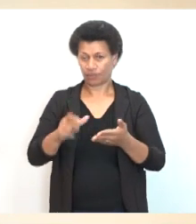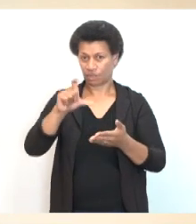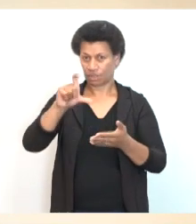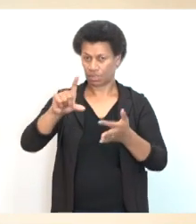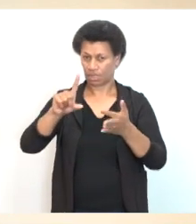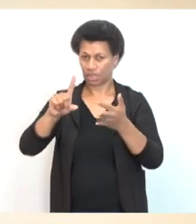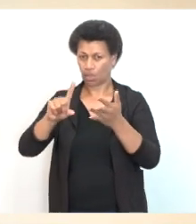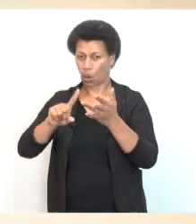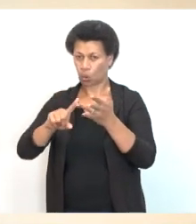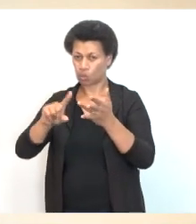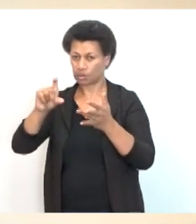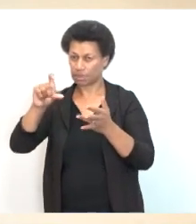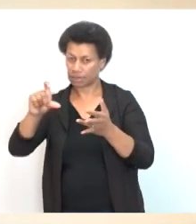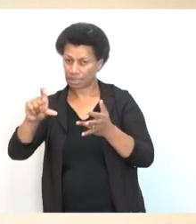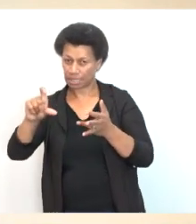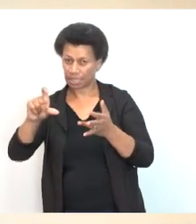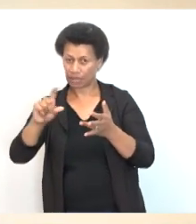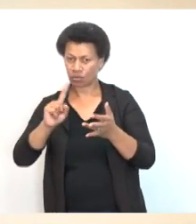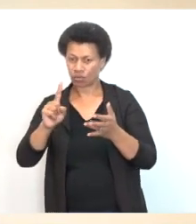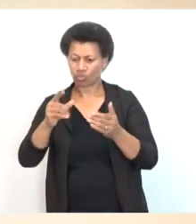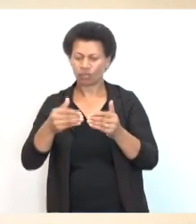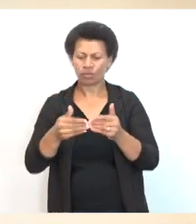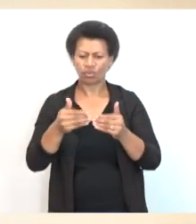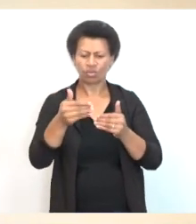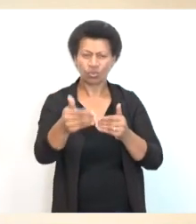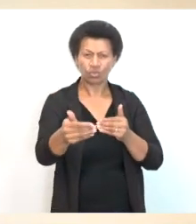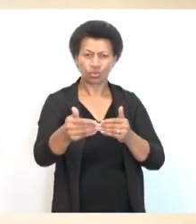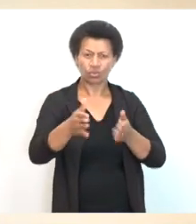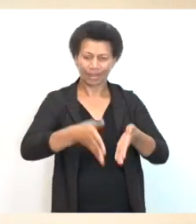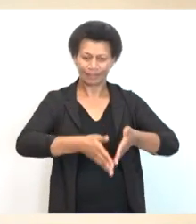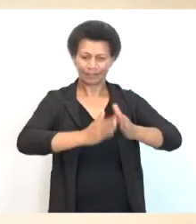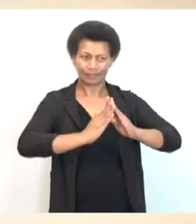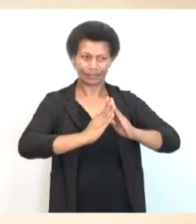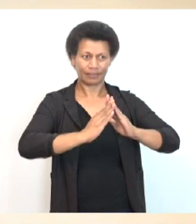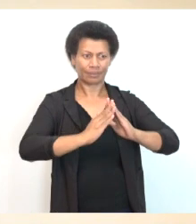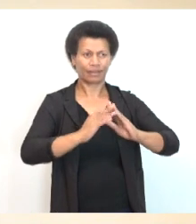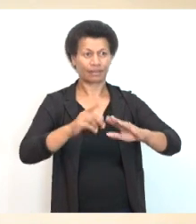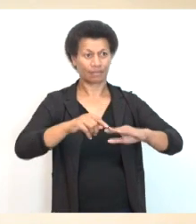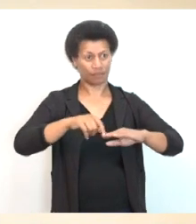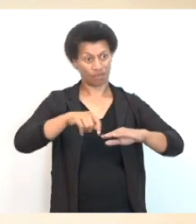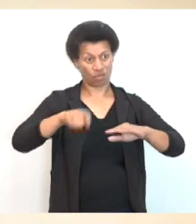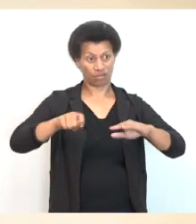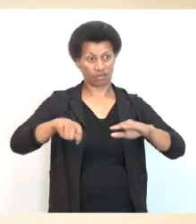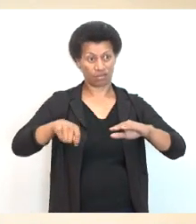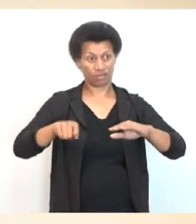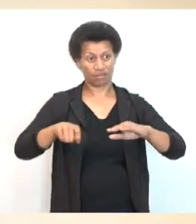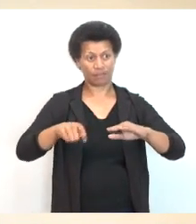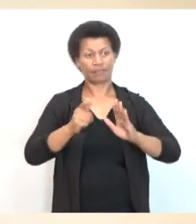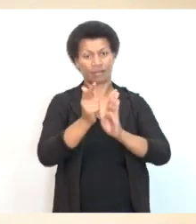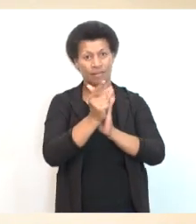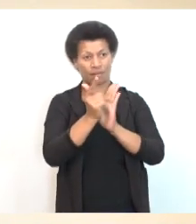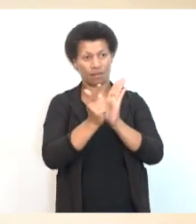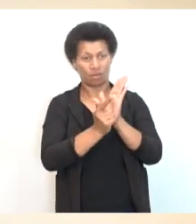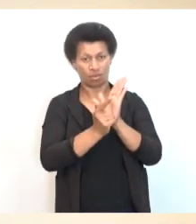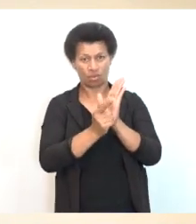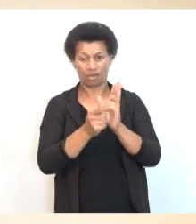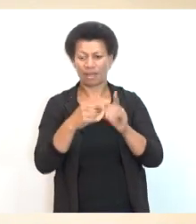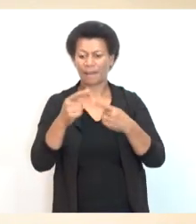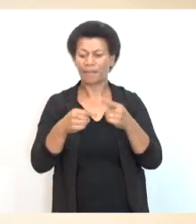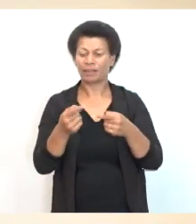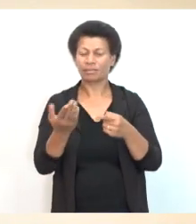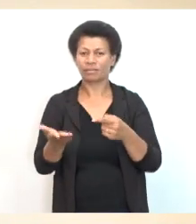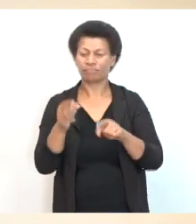former supervisor of elections, Mohammed Sanim? The latest on the supervisor of election that he